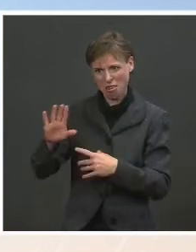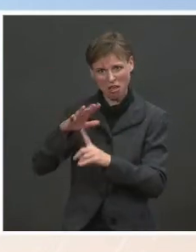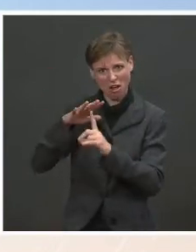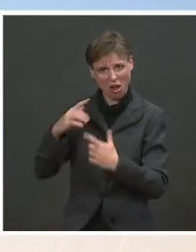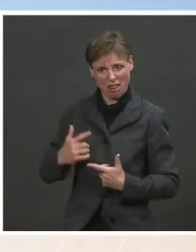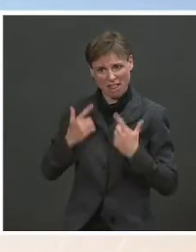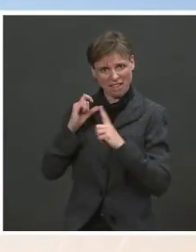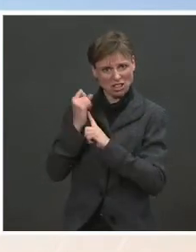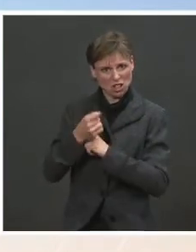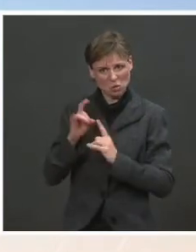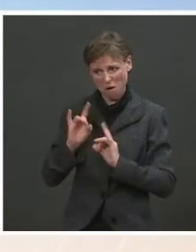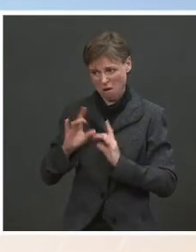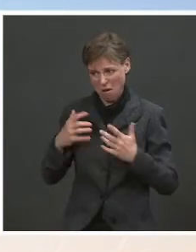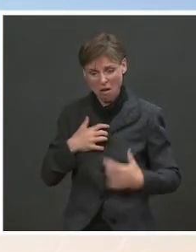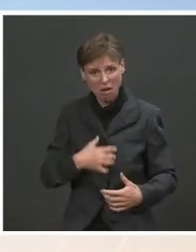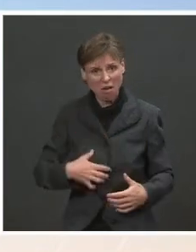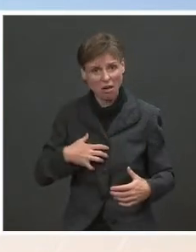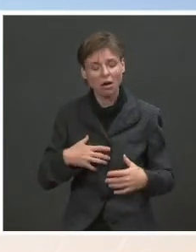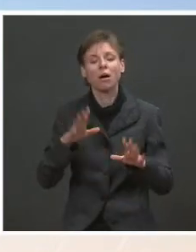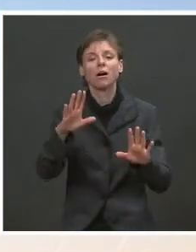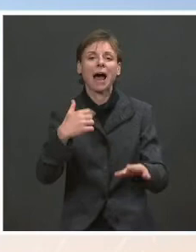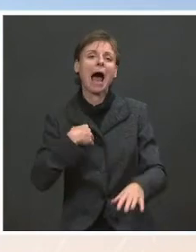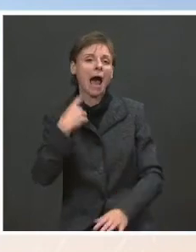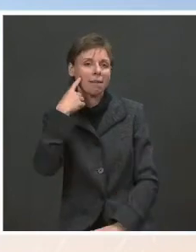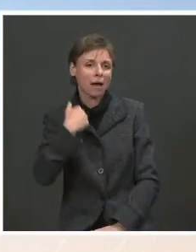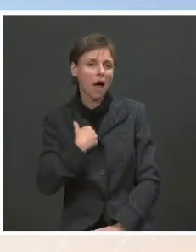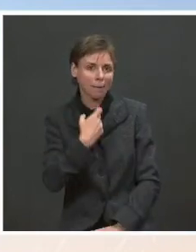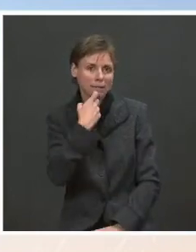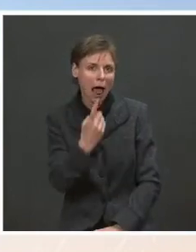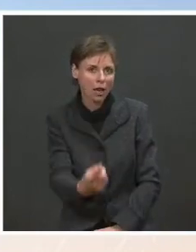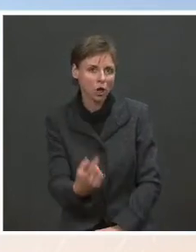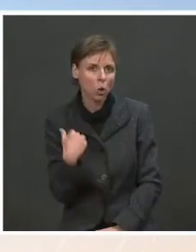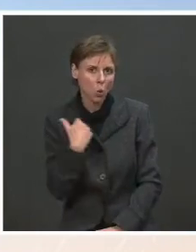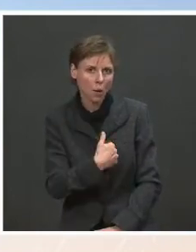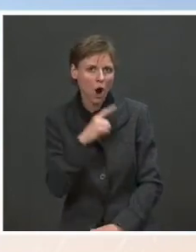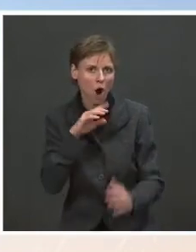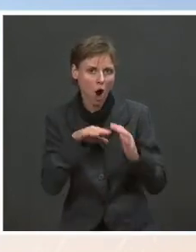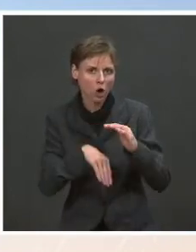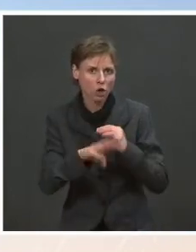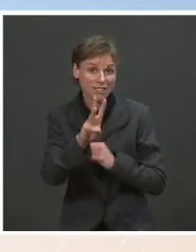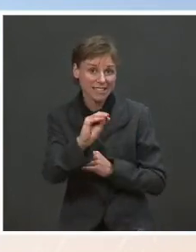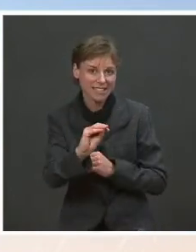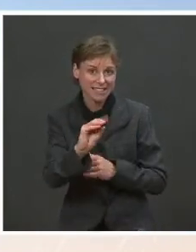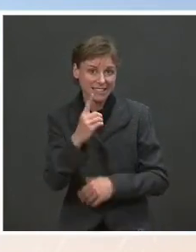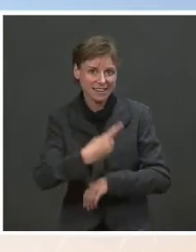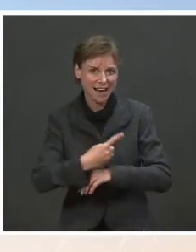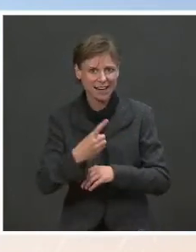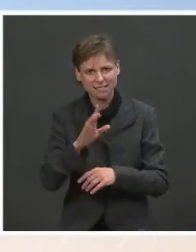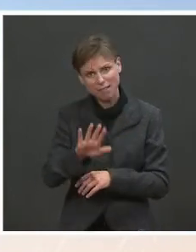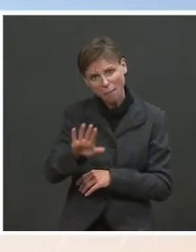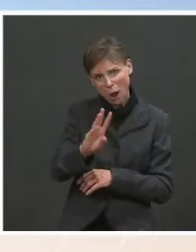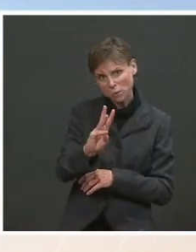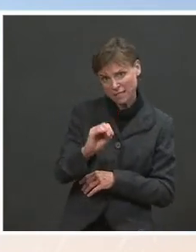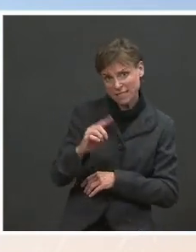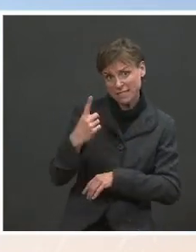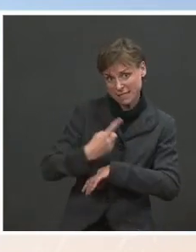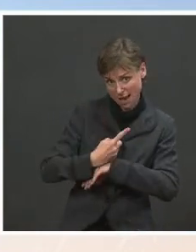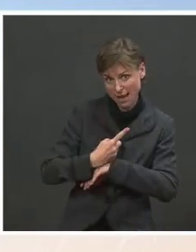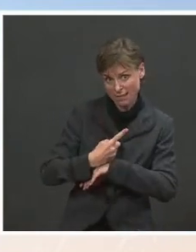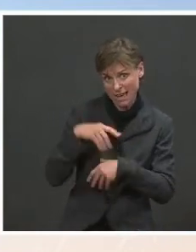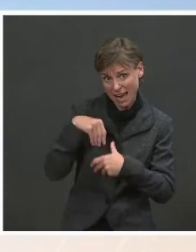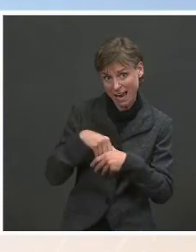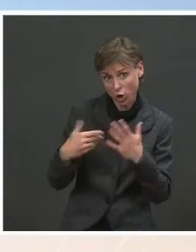popping up. Well, I think what I'm conveying to you is that we are less than 60 days, about 60 days in. We are working